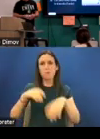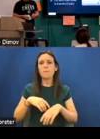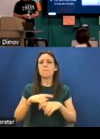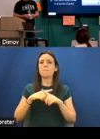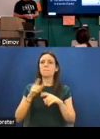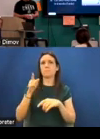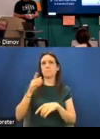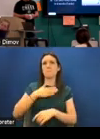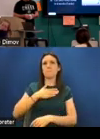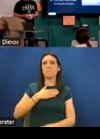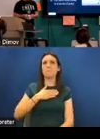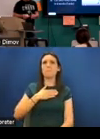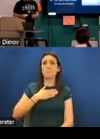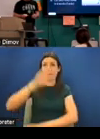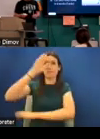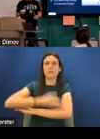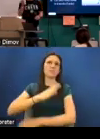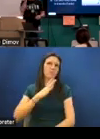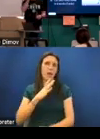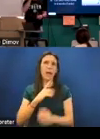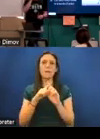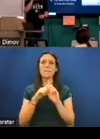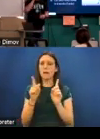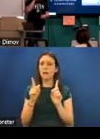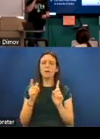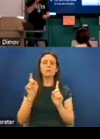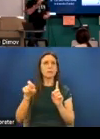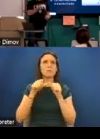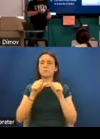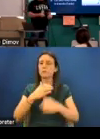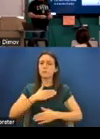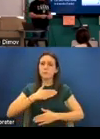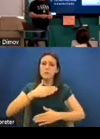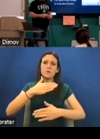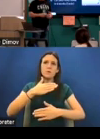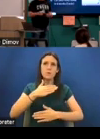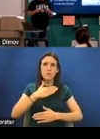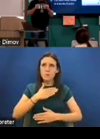has literally been my life. Breathe in, breathe out. Just one foot in front of the